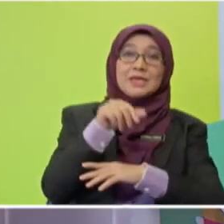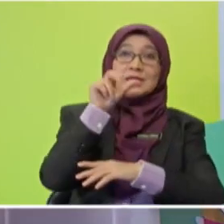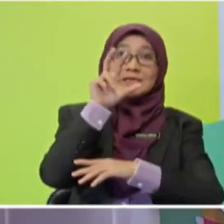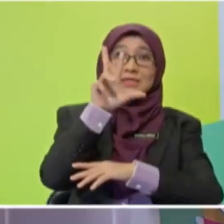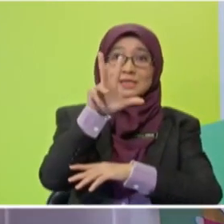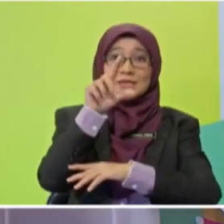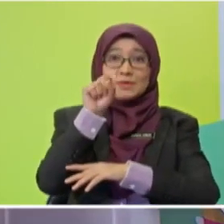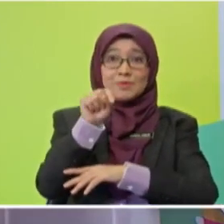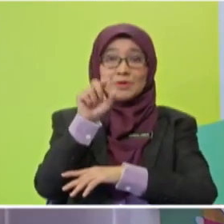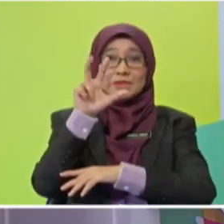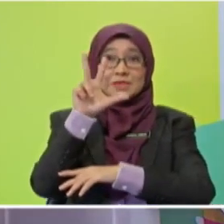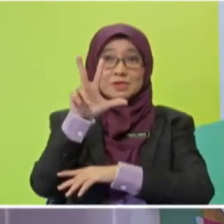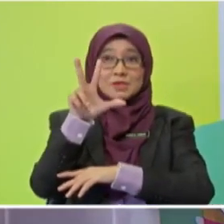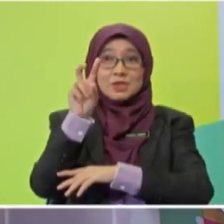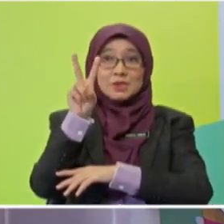3.325.